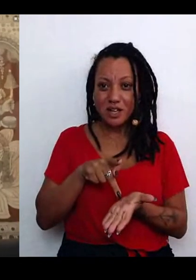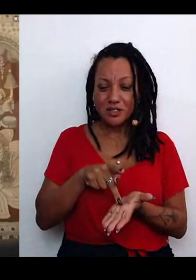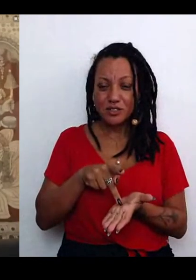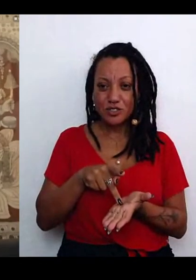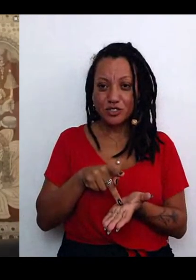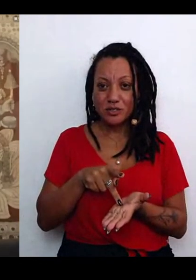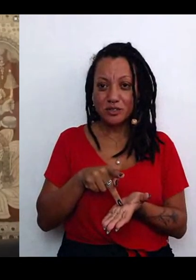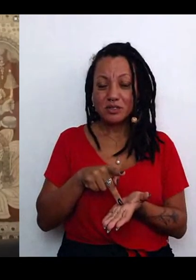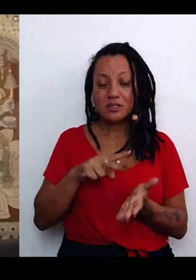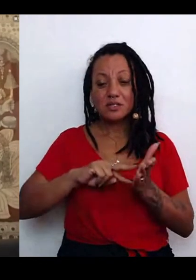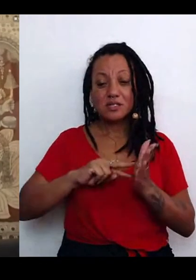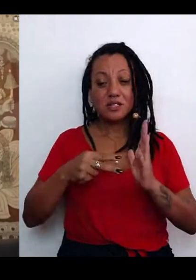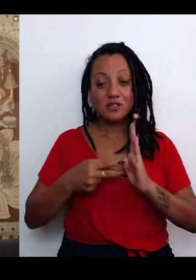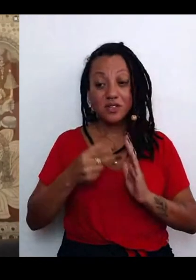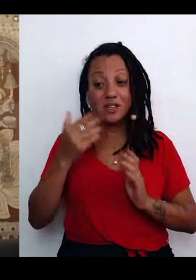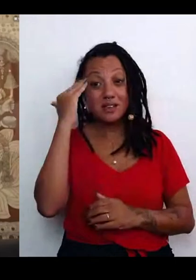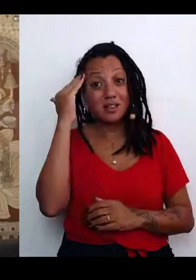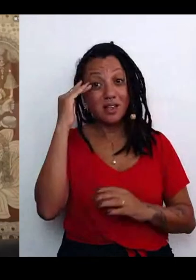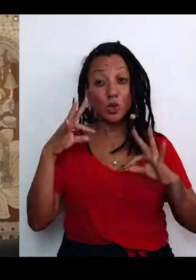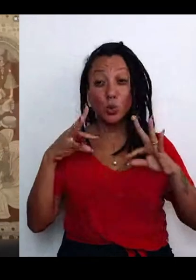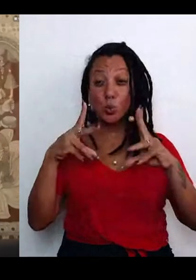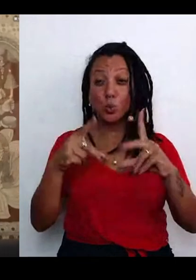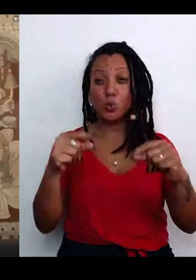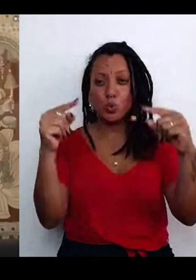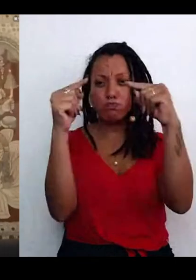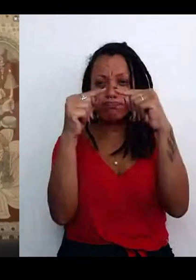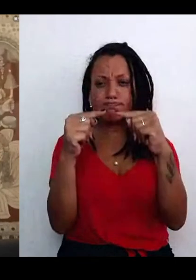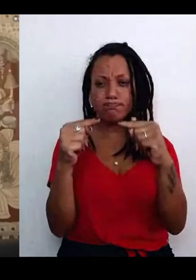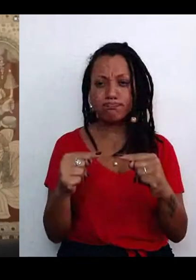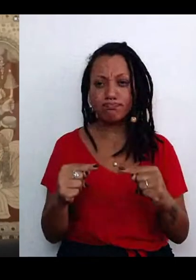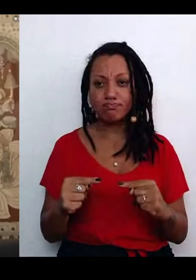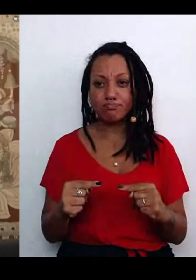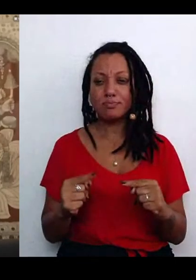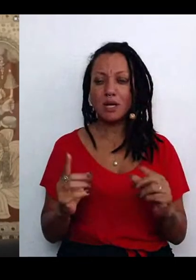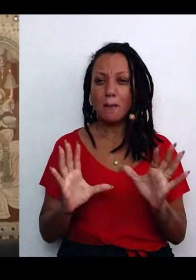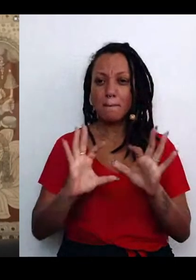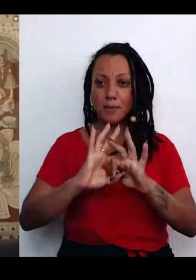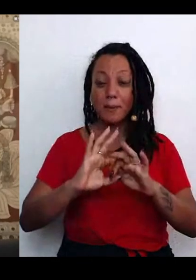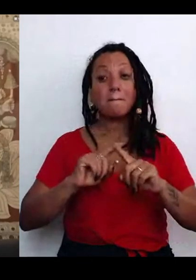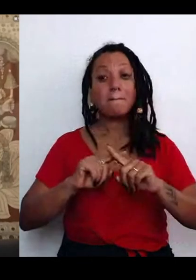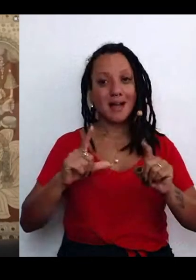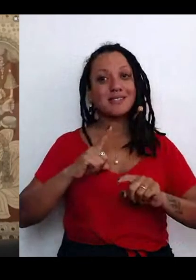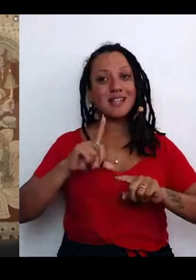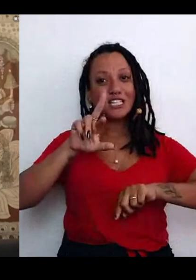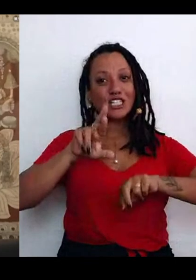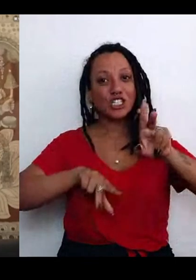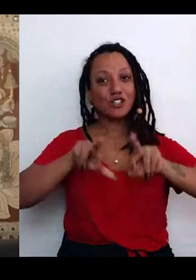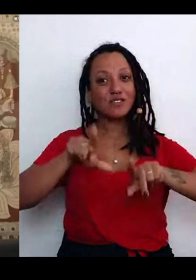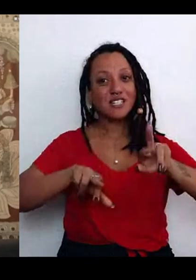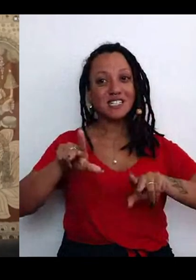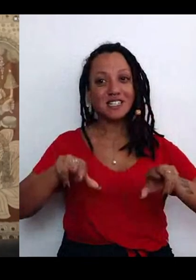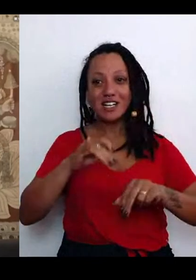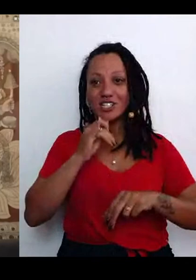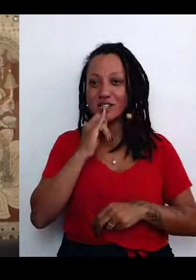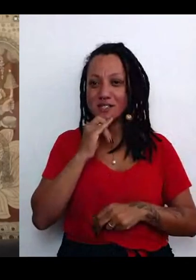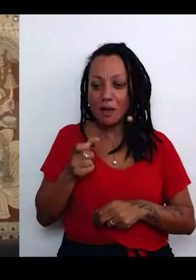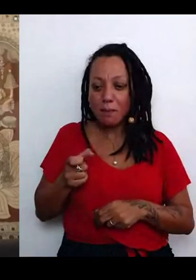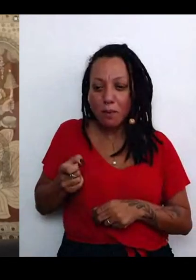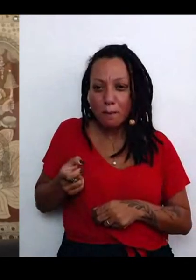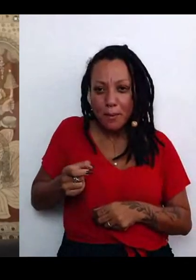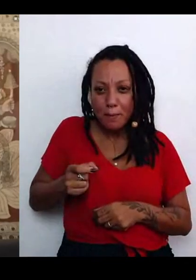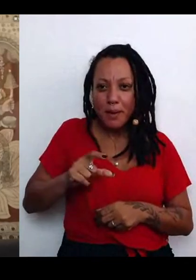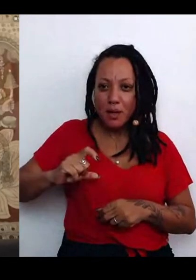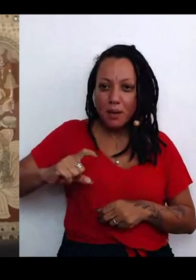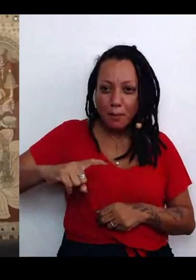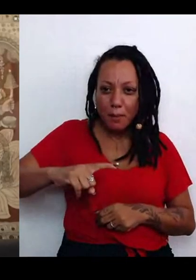plant every microbe every oyster the chico is talking about if you know the owls that we show in the